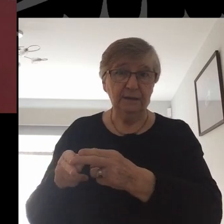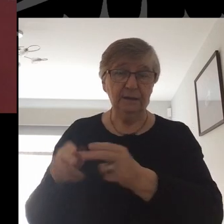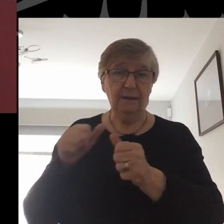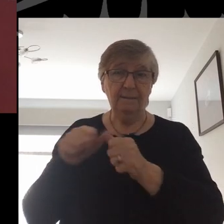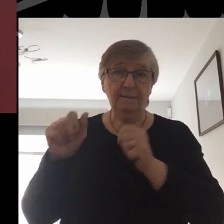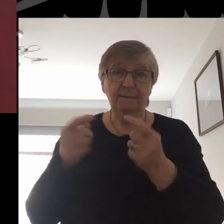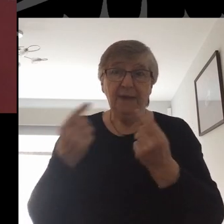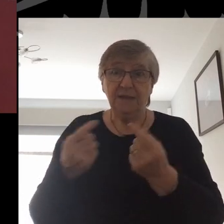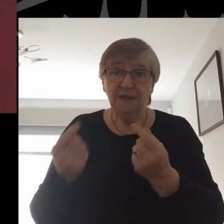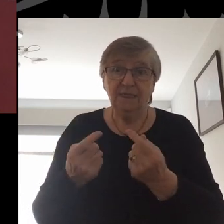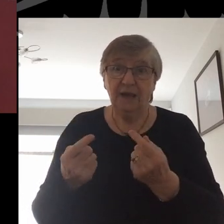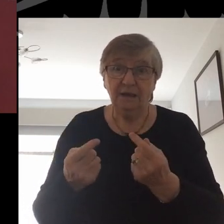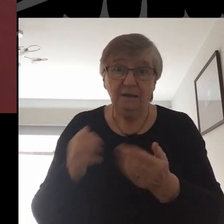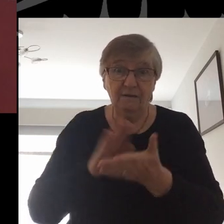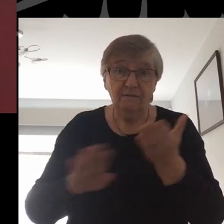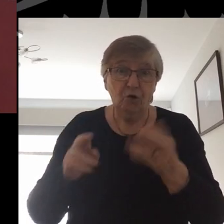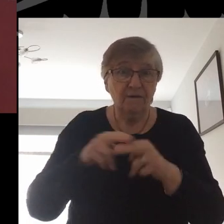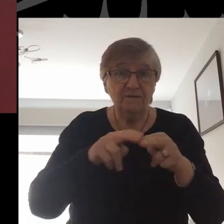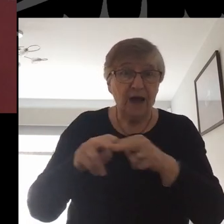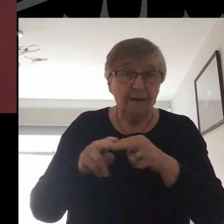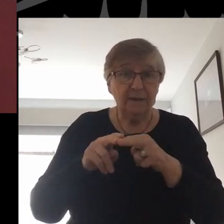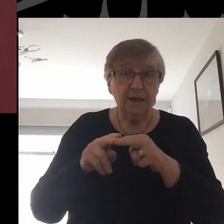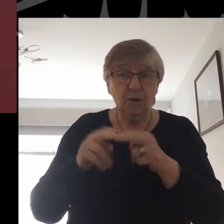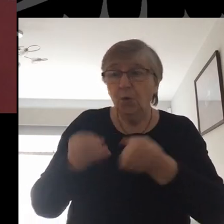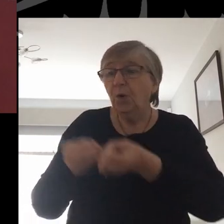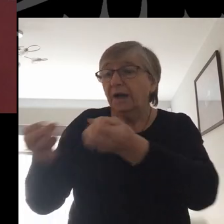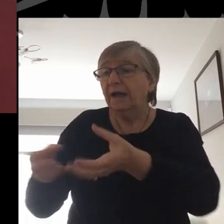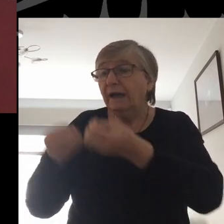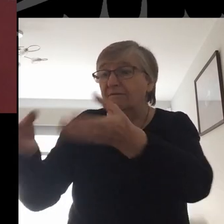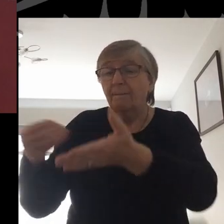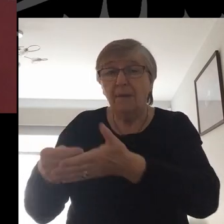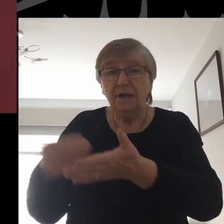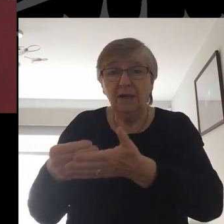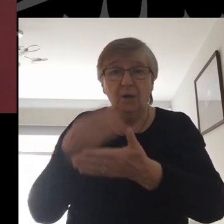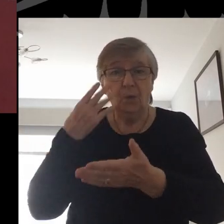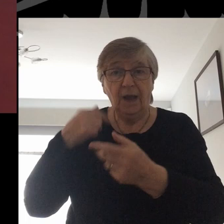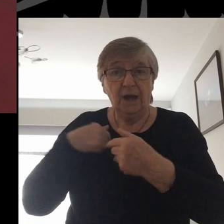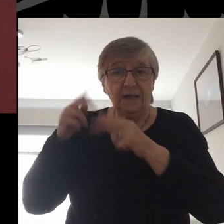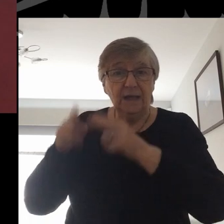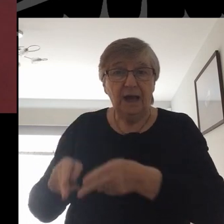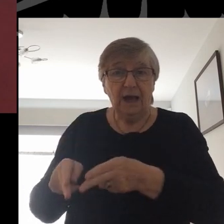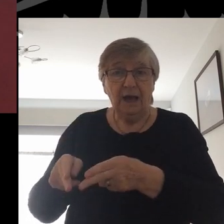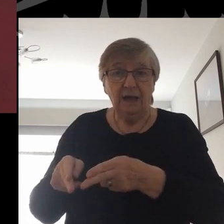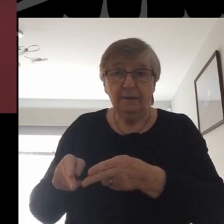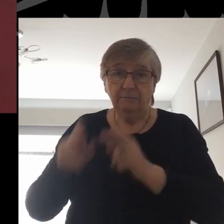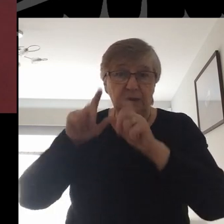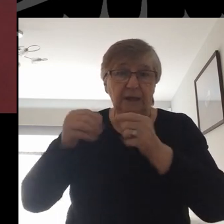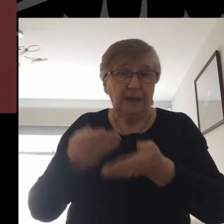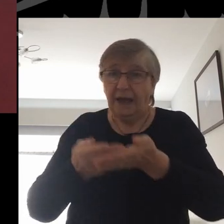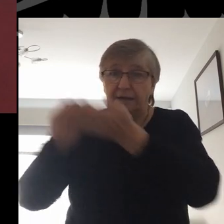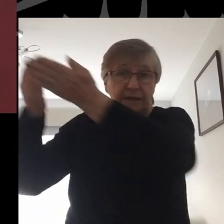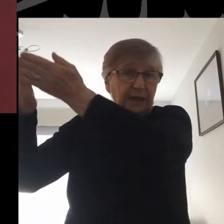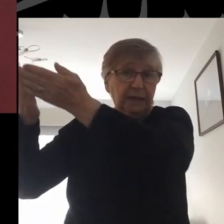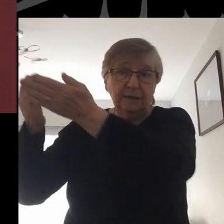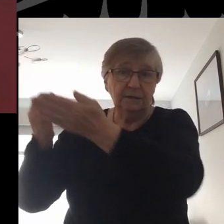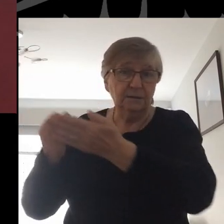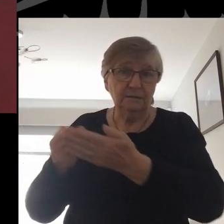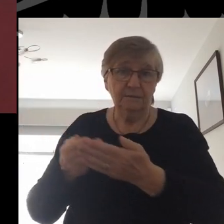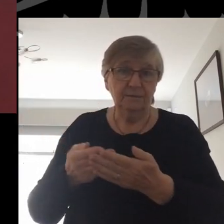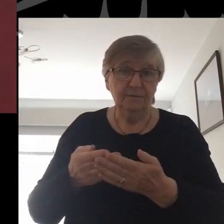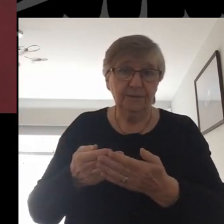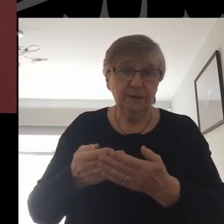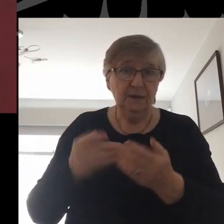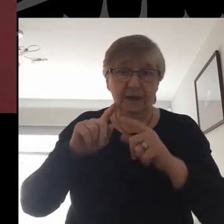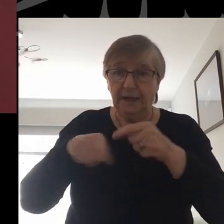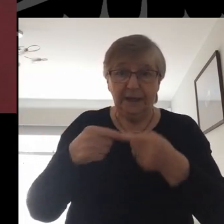a big inheritance from us, because, well, that'll help in lots of ways, but they're not going to be able to take that with them. It's not going to